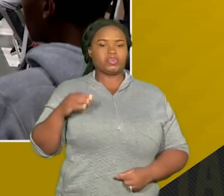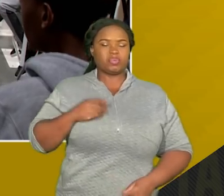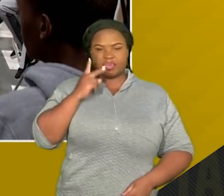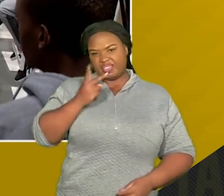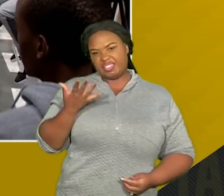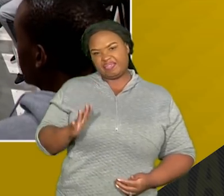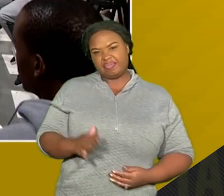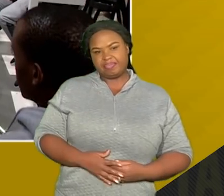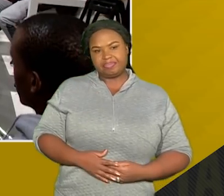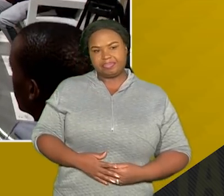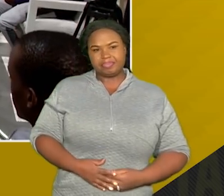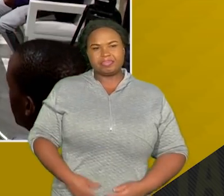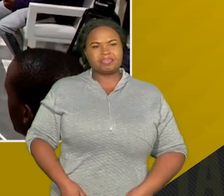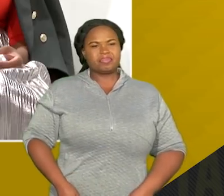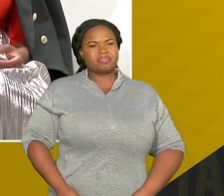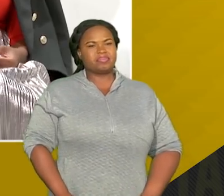of such